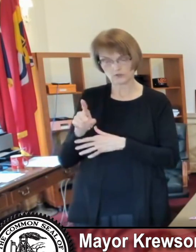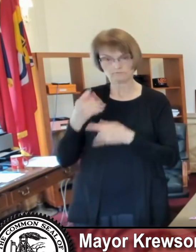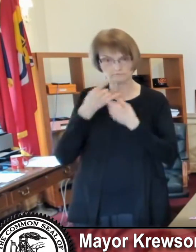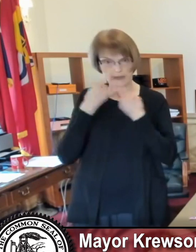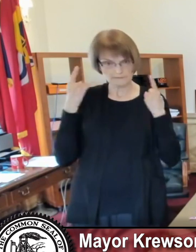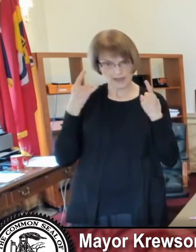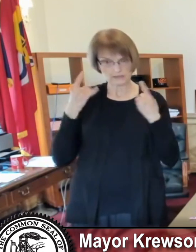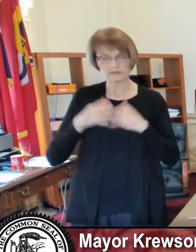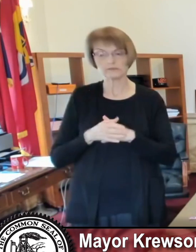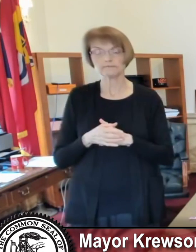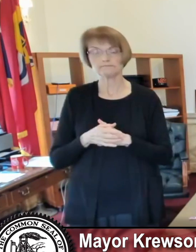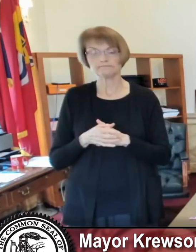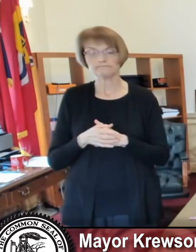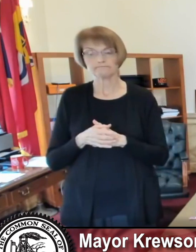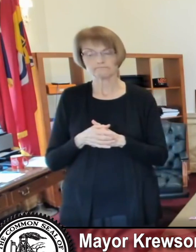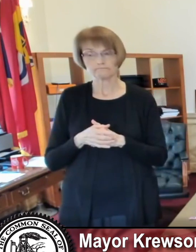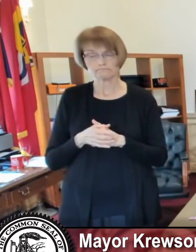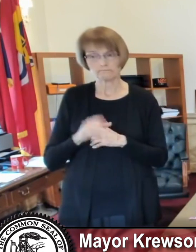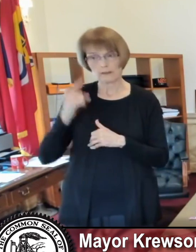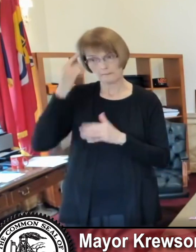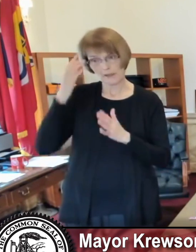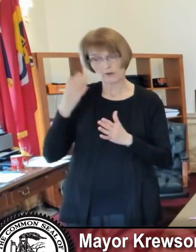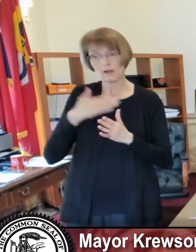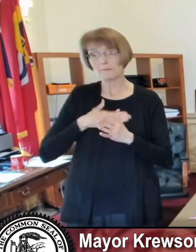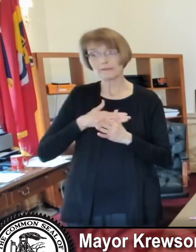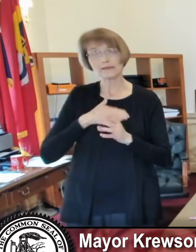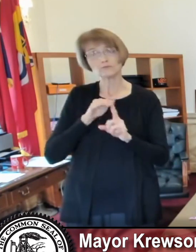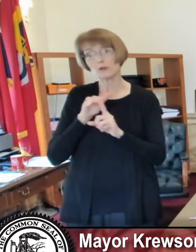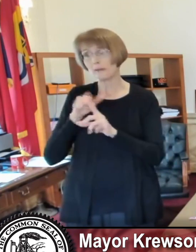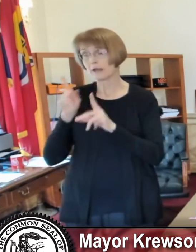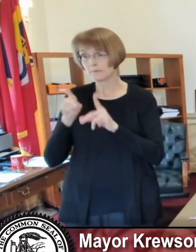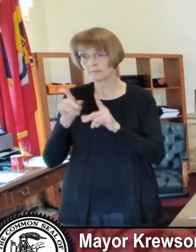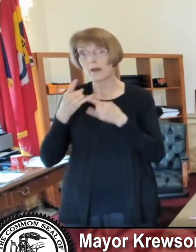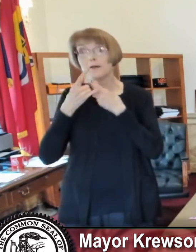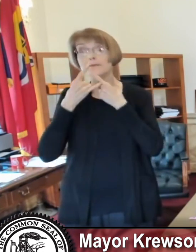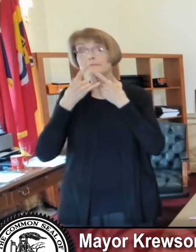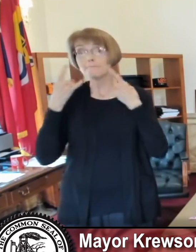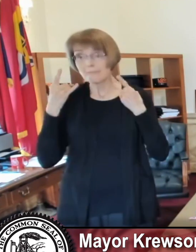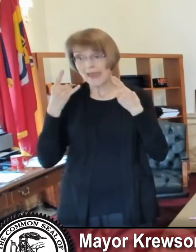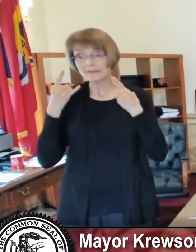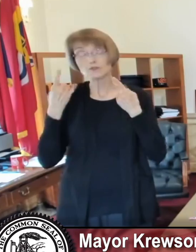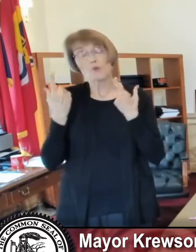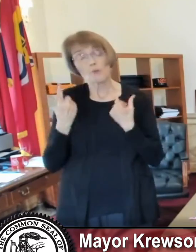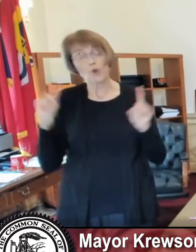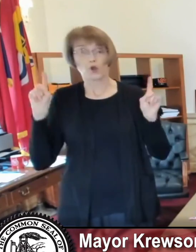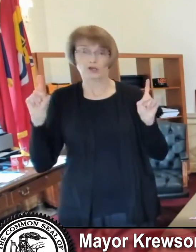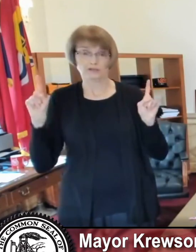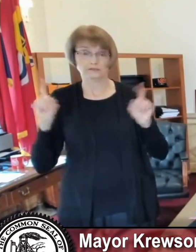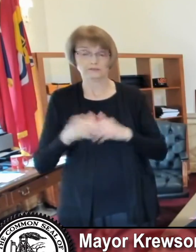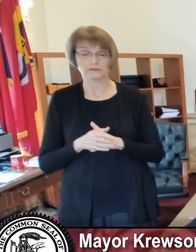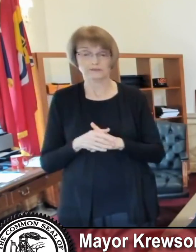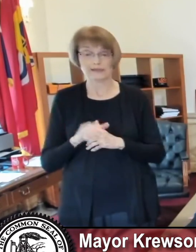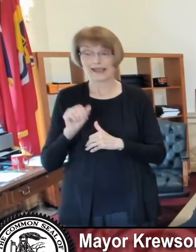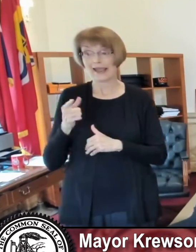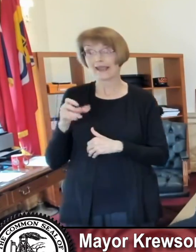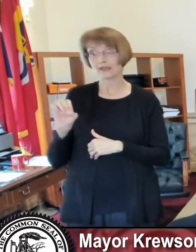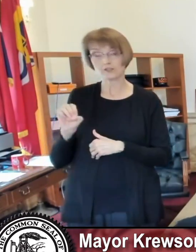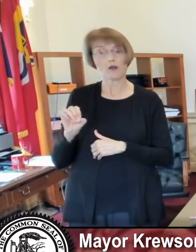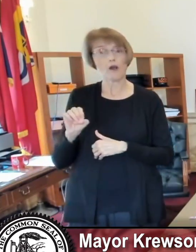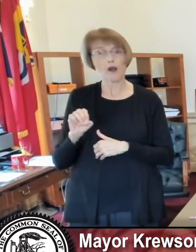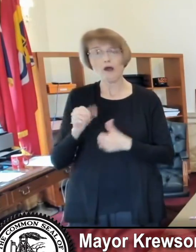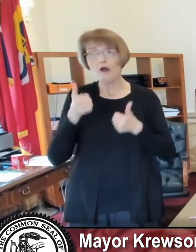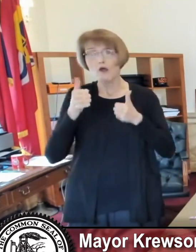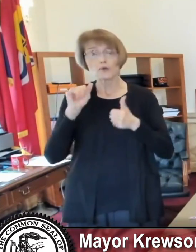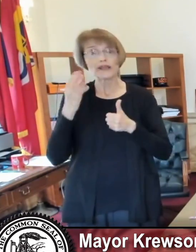still a lot of people out there who have not had COVID, who have not had the vaccination, and who are susceptible to getting it. So